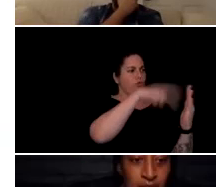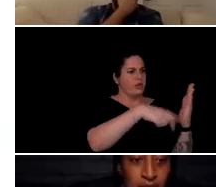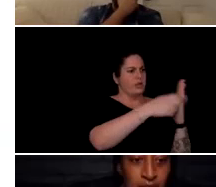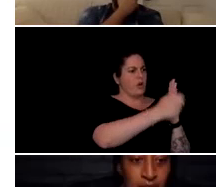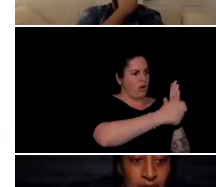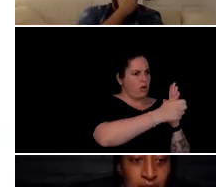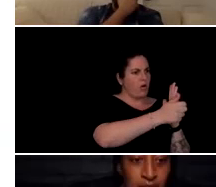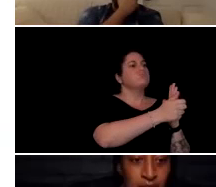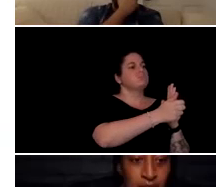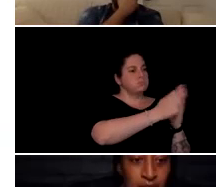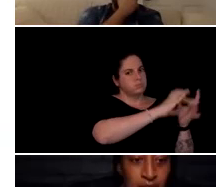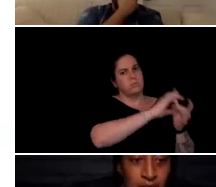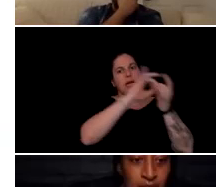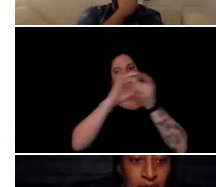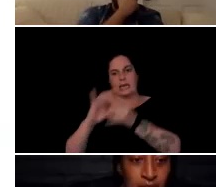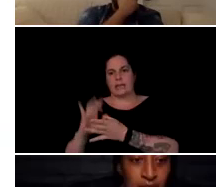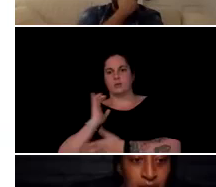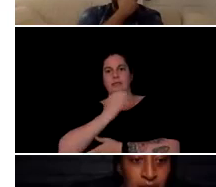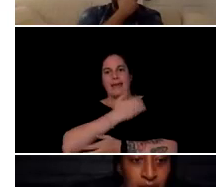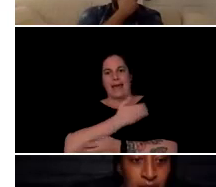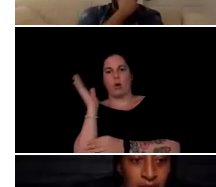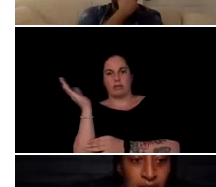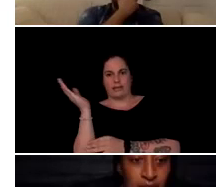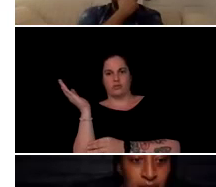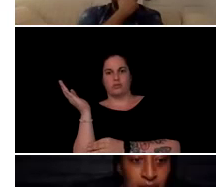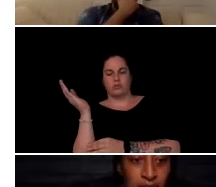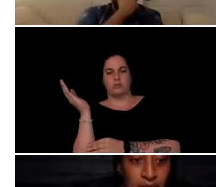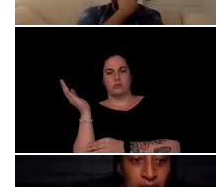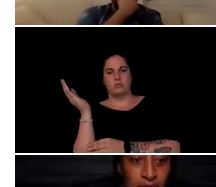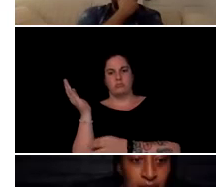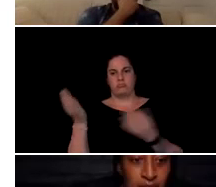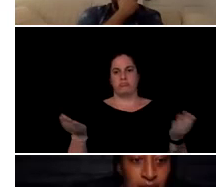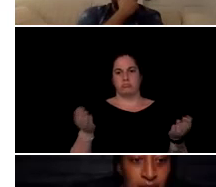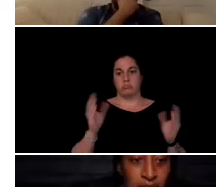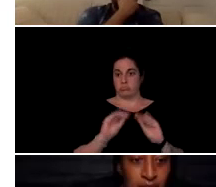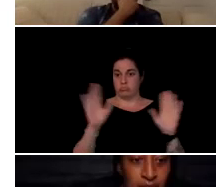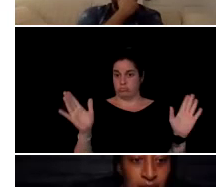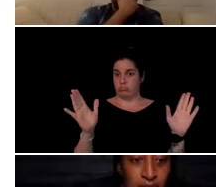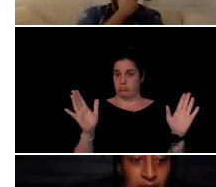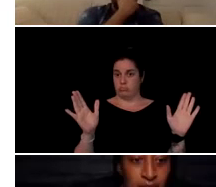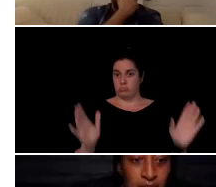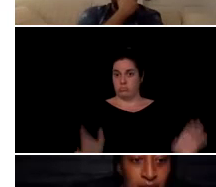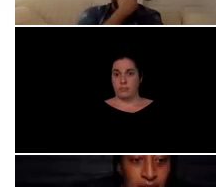article that you're reviewing and summarizing. All right.